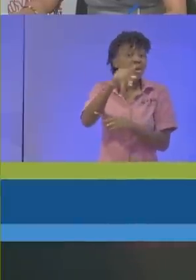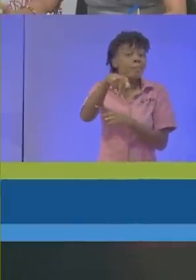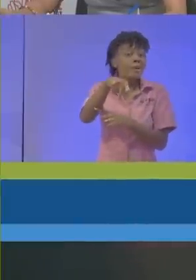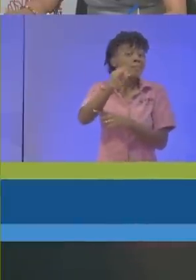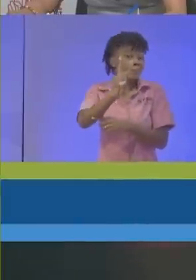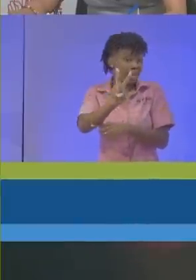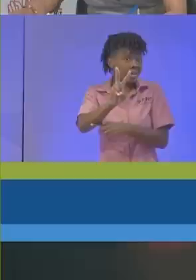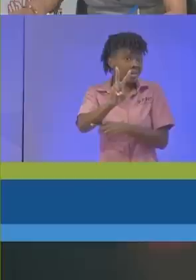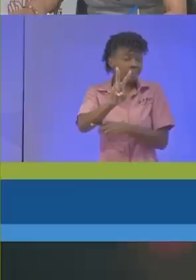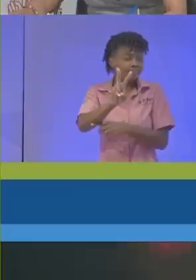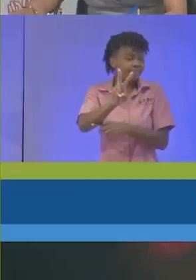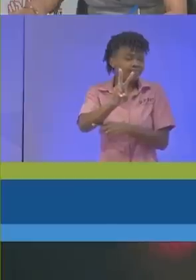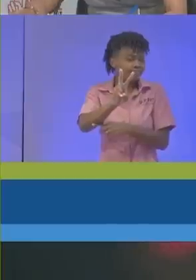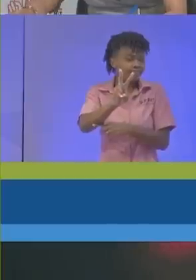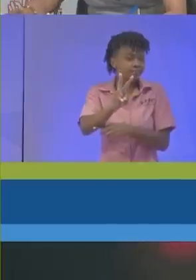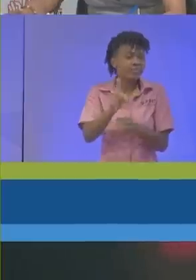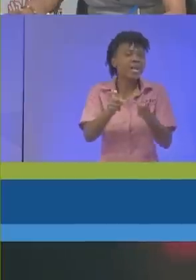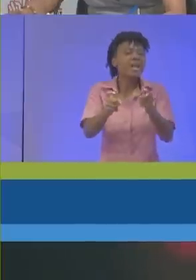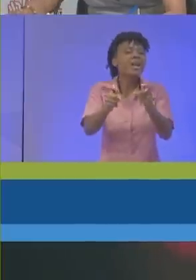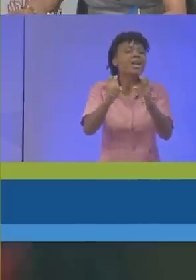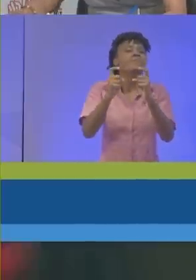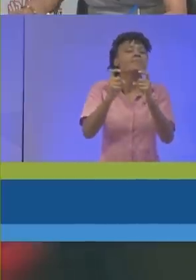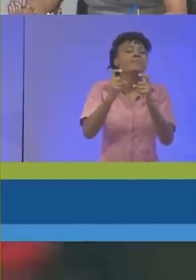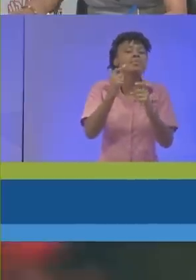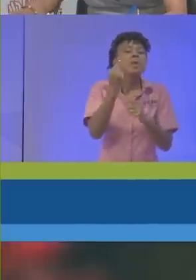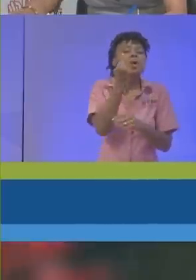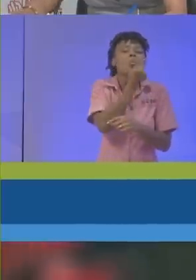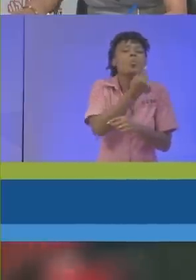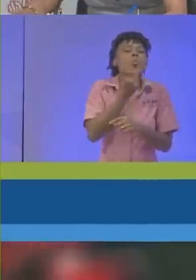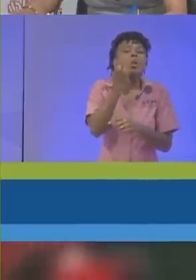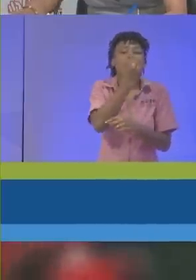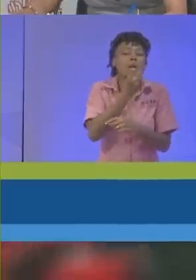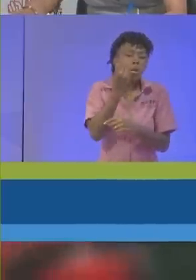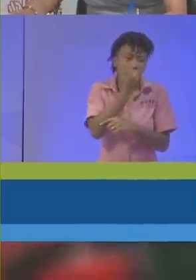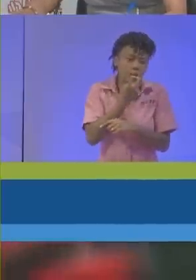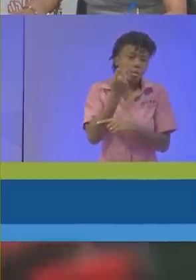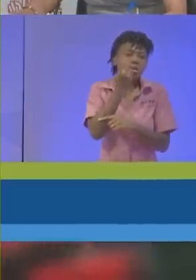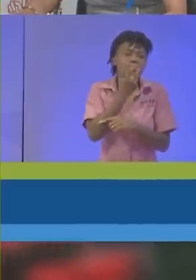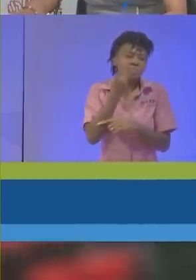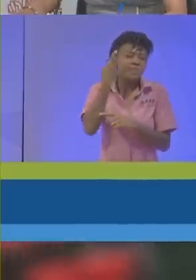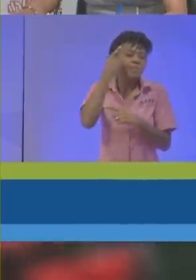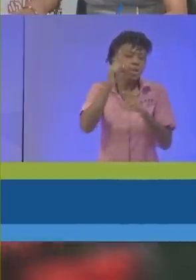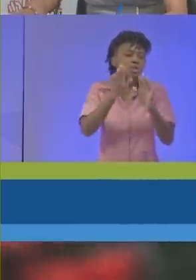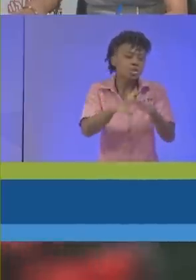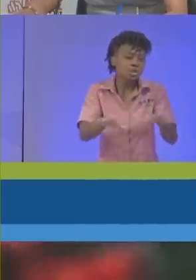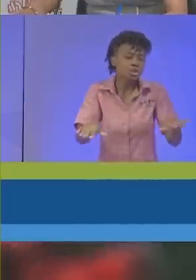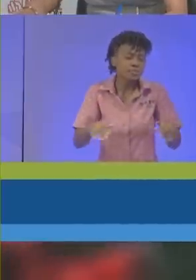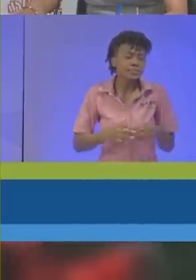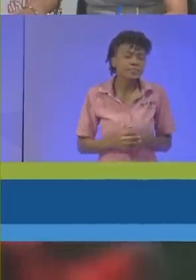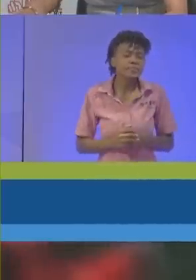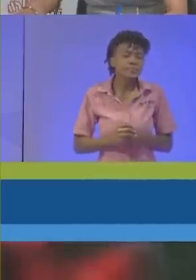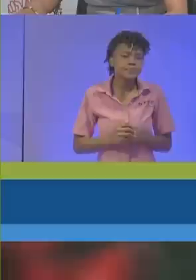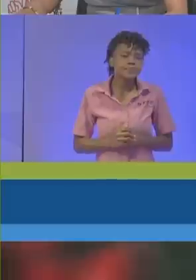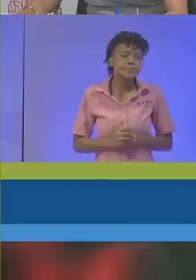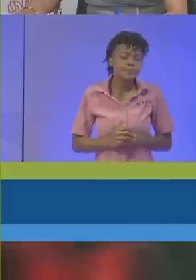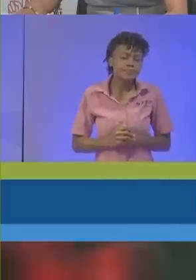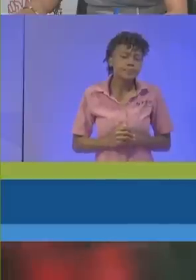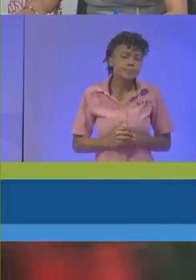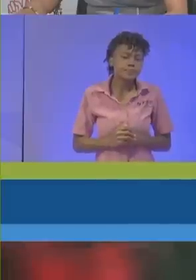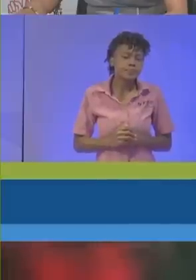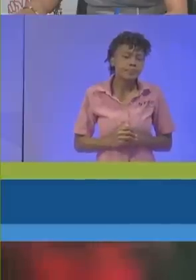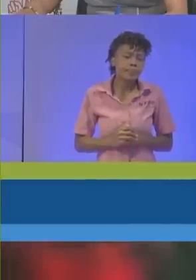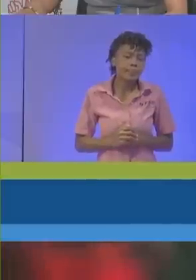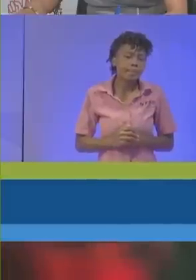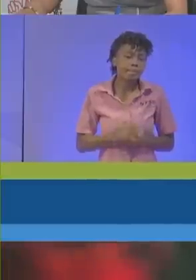polio, which as persons refer to as the drops that we give the children. At 12 months of